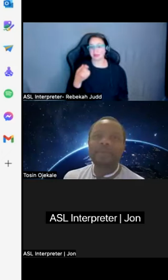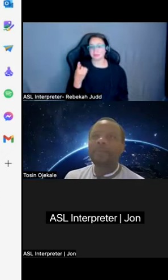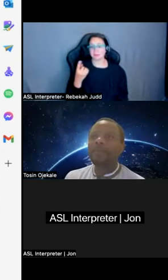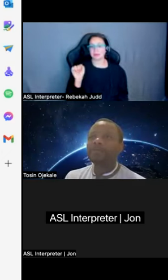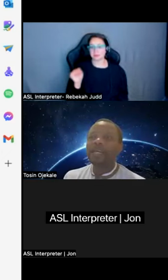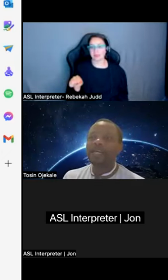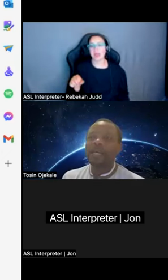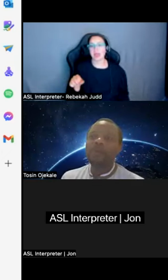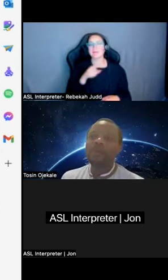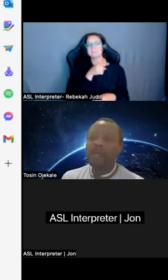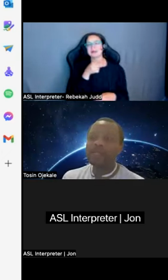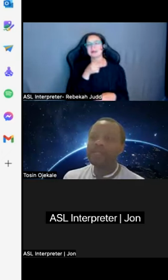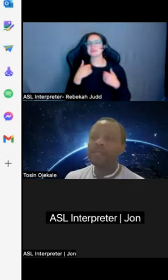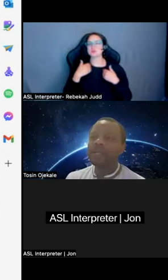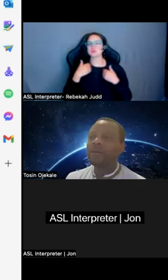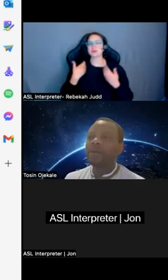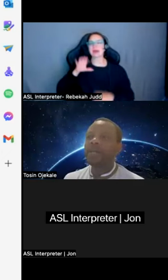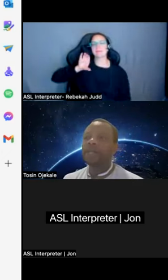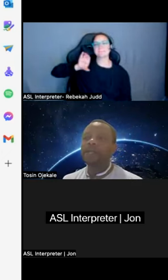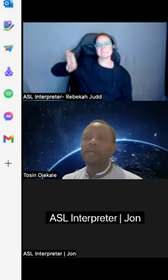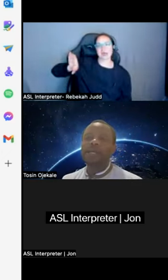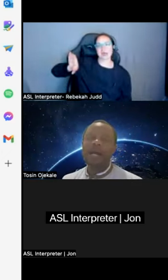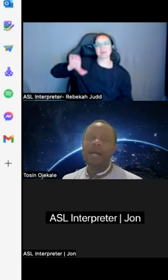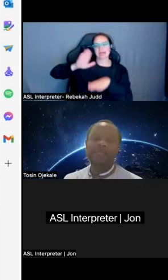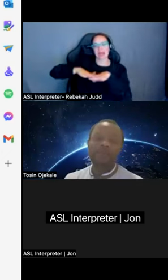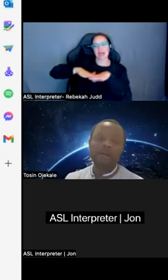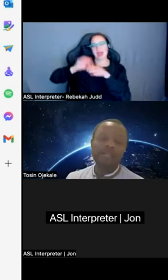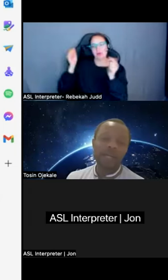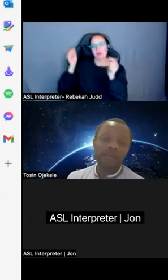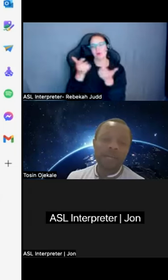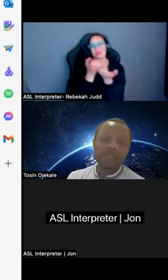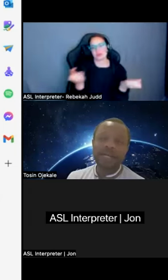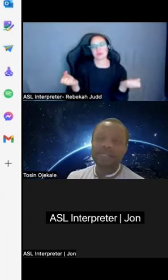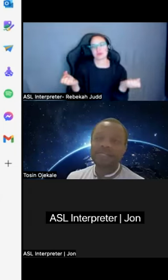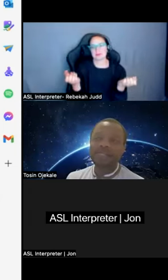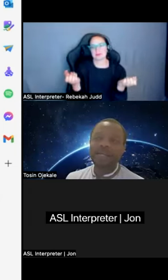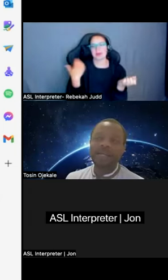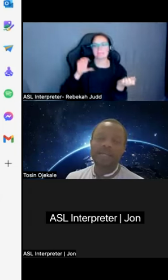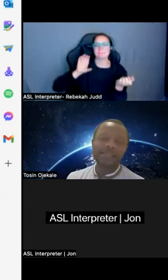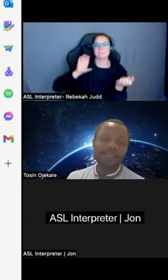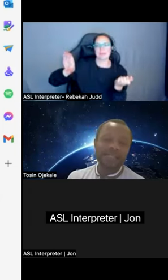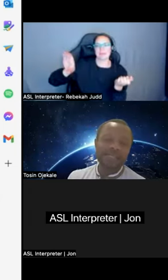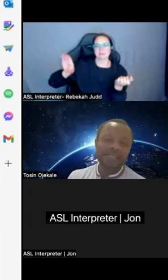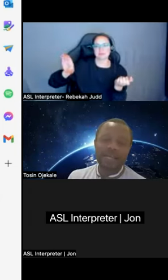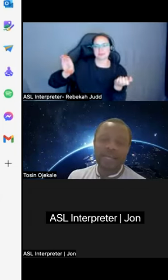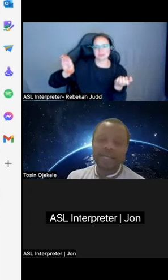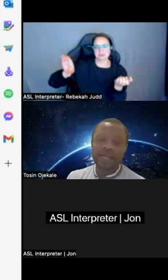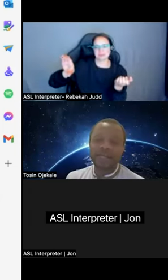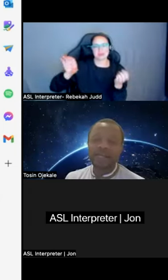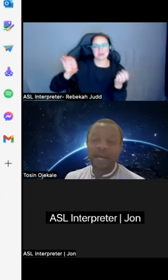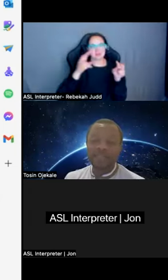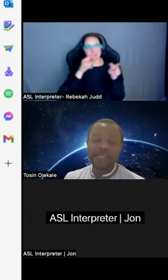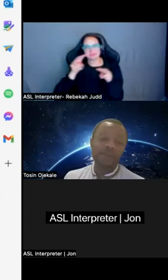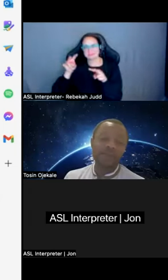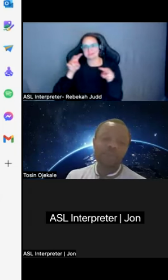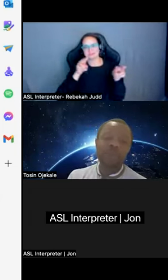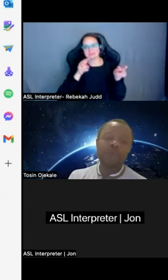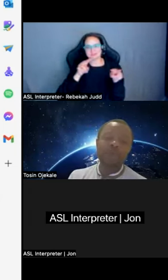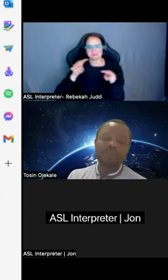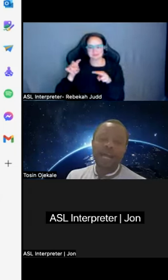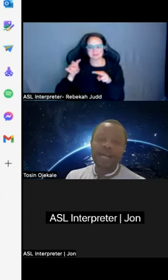a mounted equipment, okay? They have it as a mounted equipment that is that senses, that has